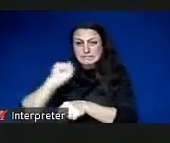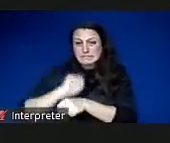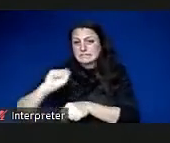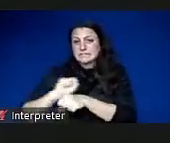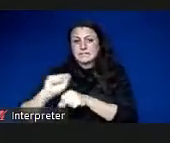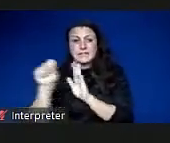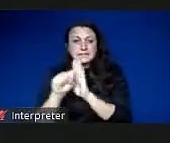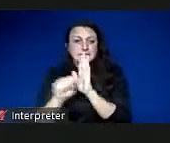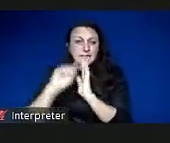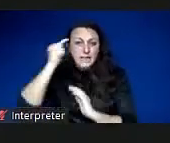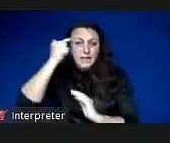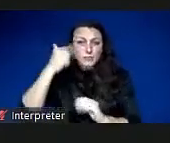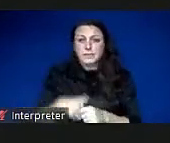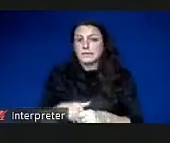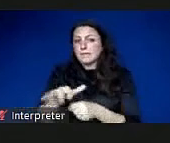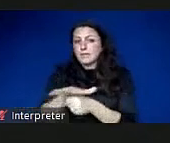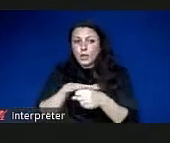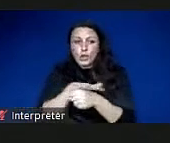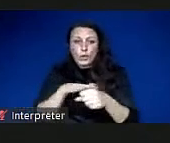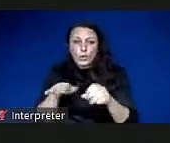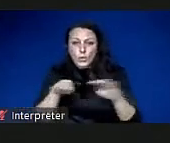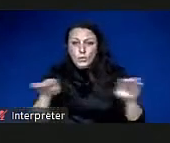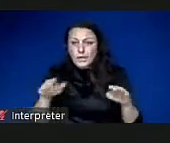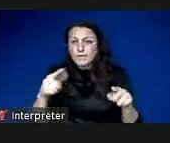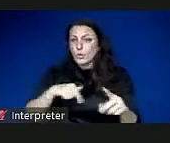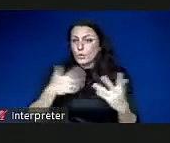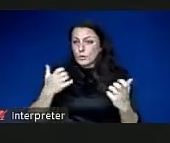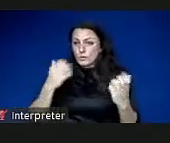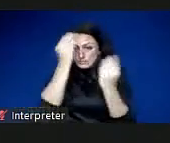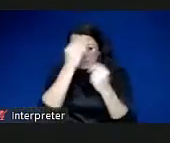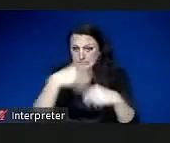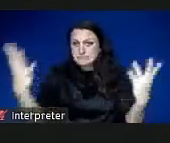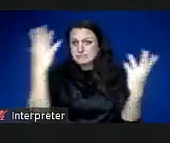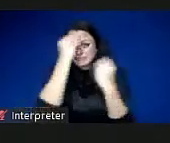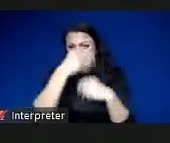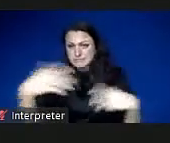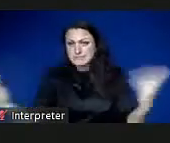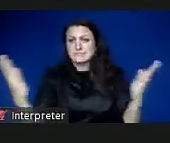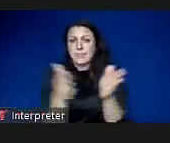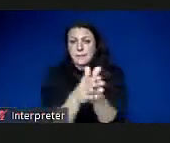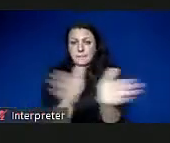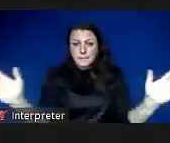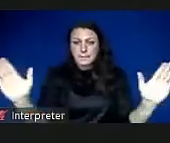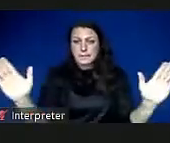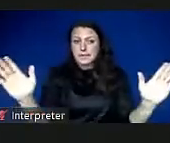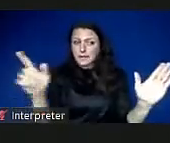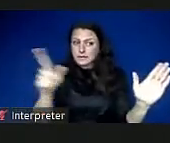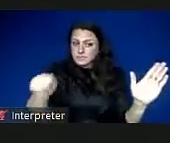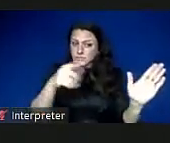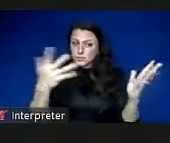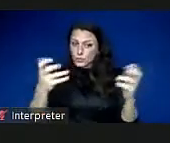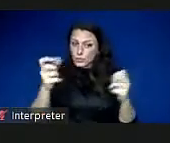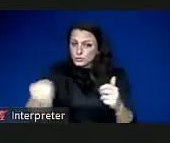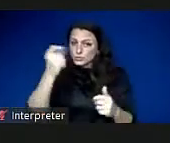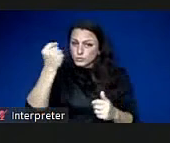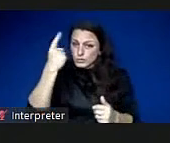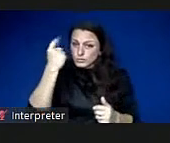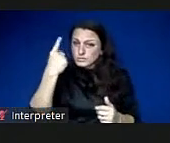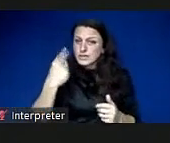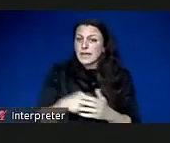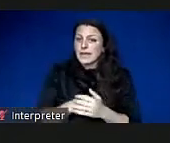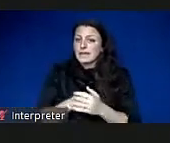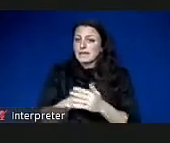the local level, to really make sure the public understood the importance of adhering to public health guidance